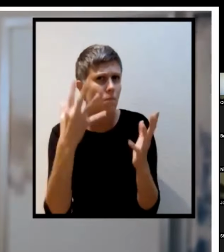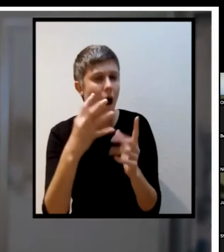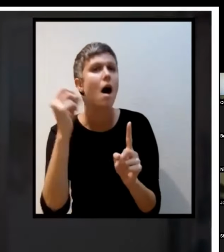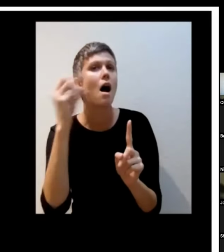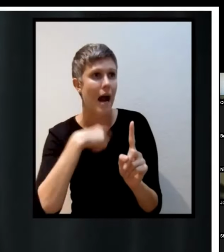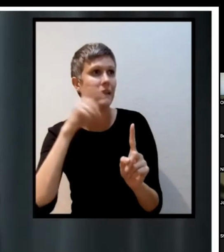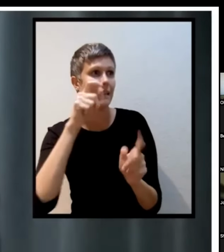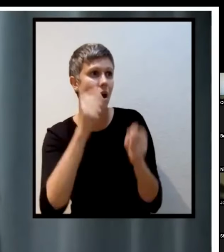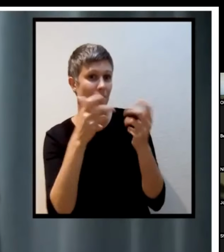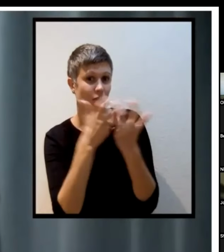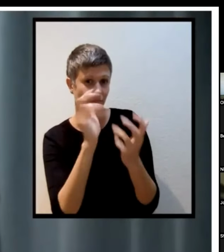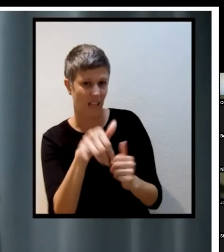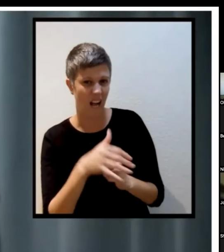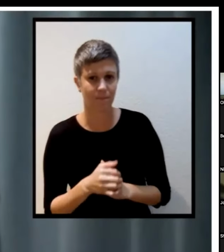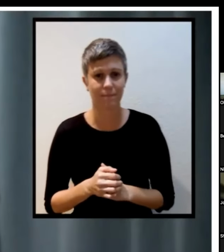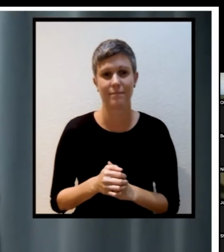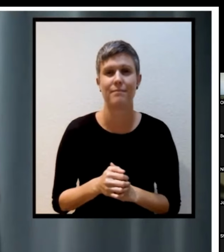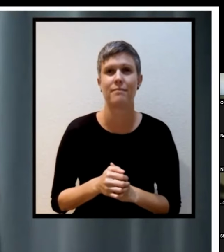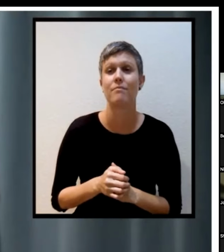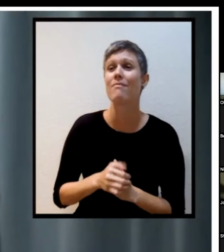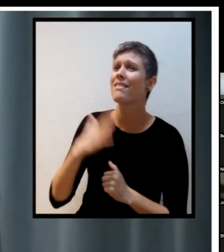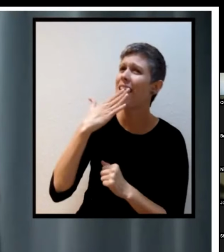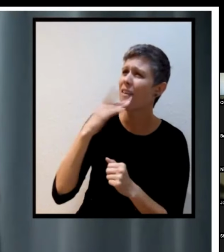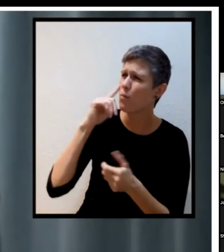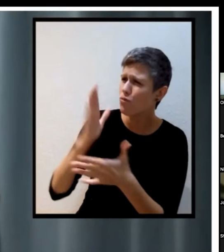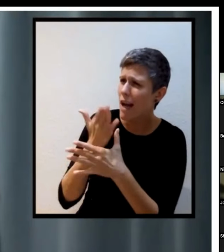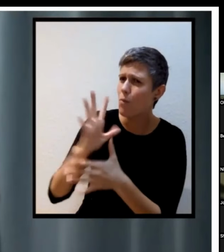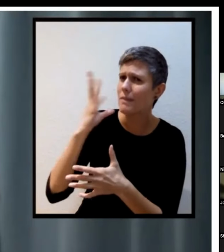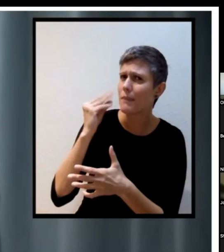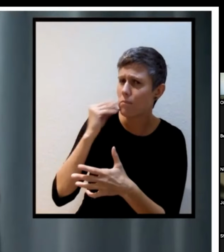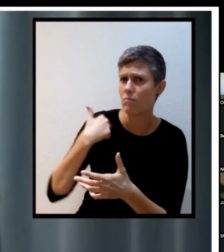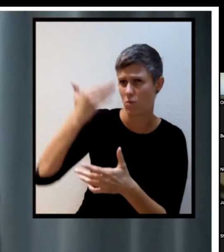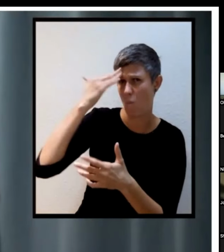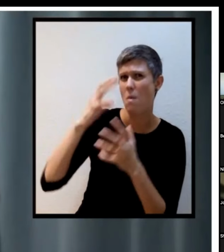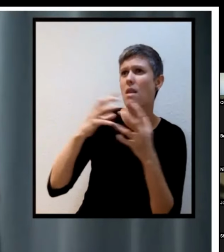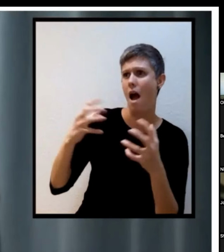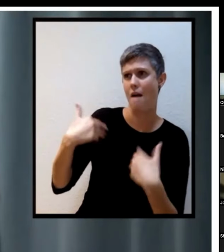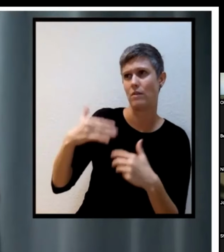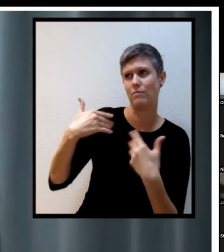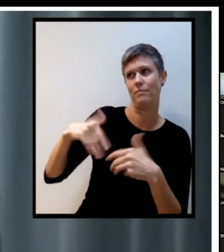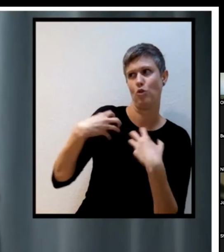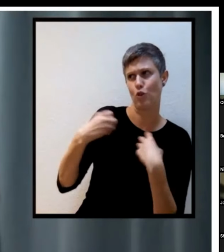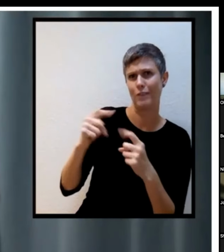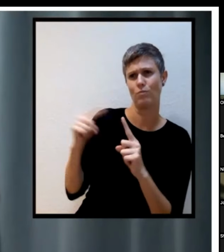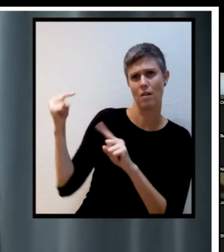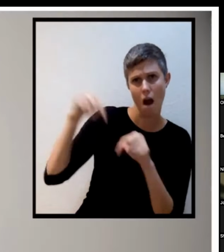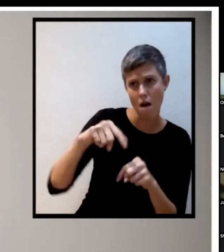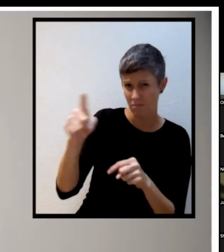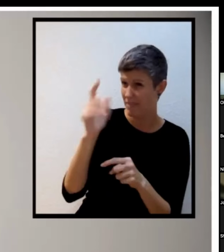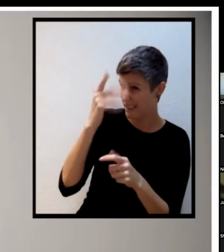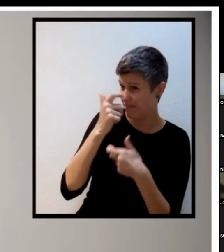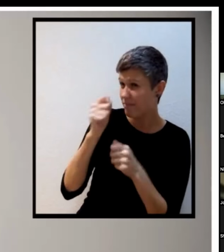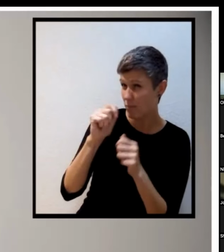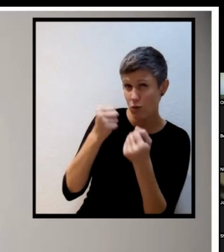accommodation. Thank you for sharing your experience with me. I know it's taken you a lot of courage to come in today. It sounds like you're interested in one of our support